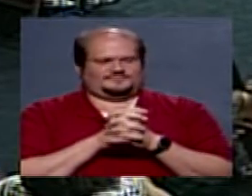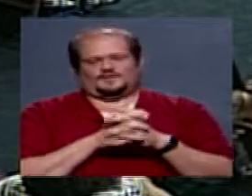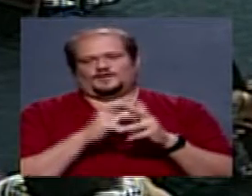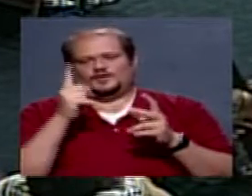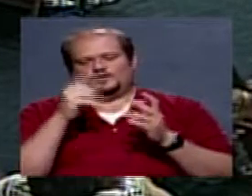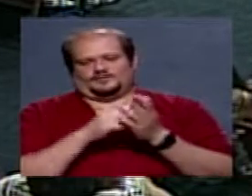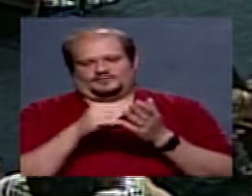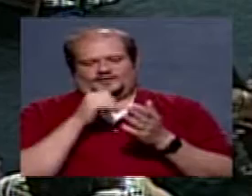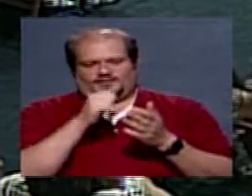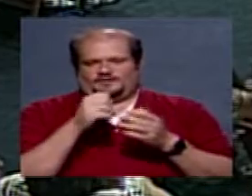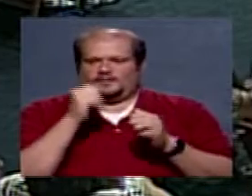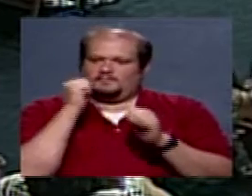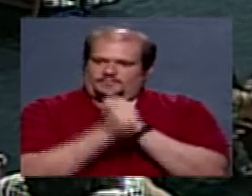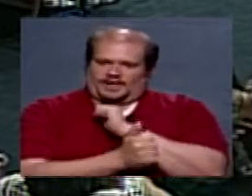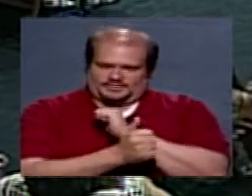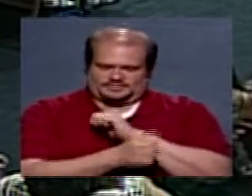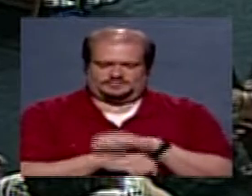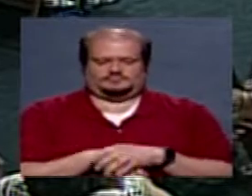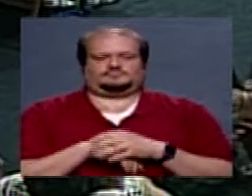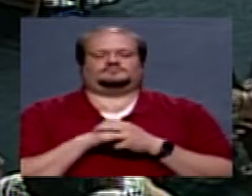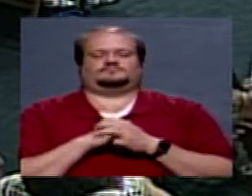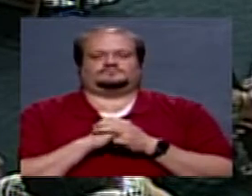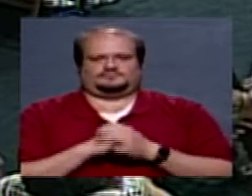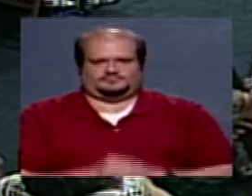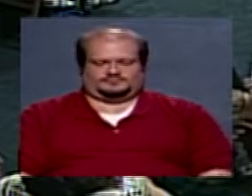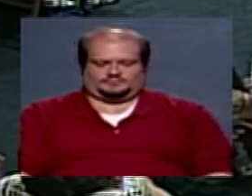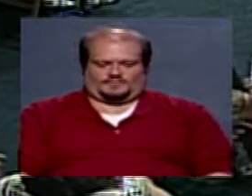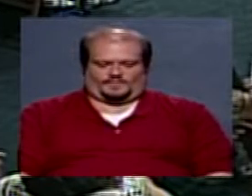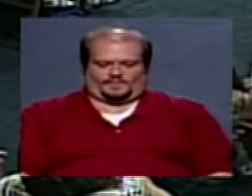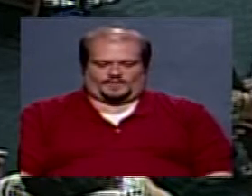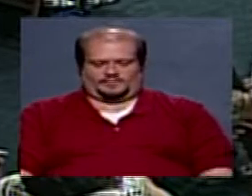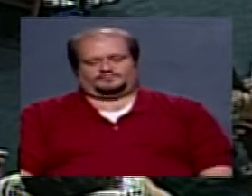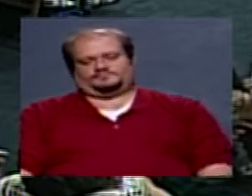know. The item will pass.